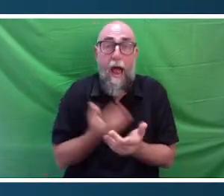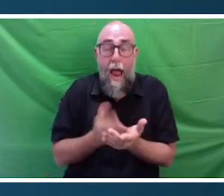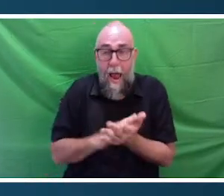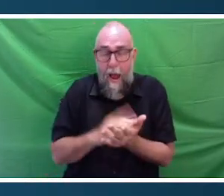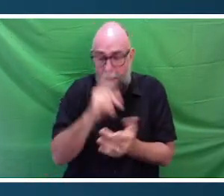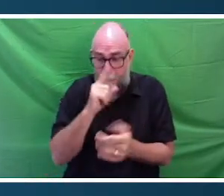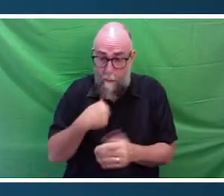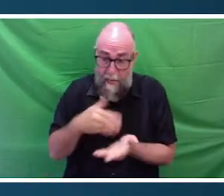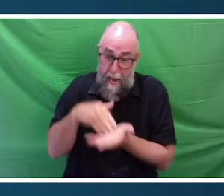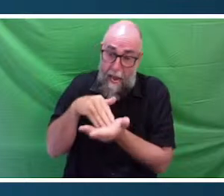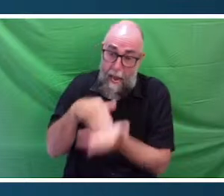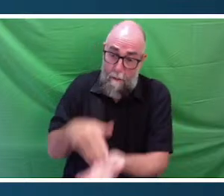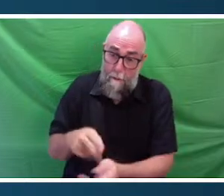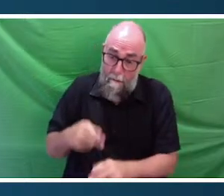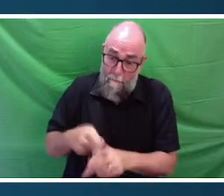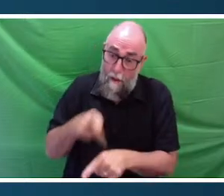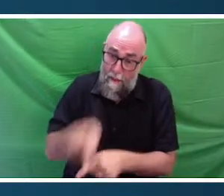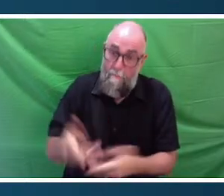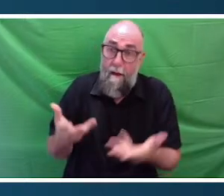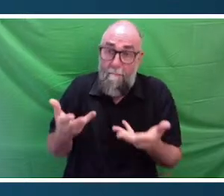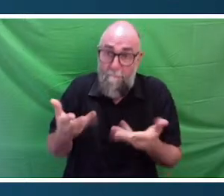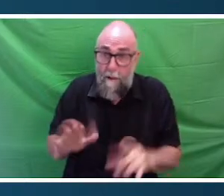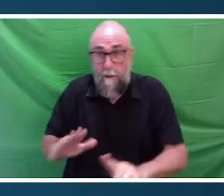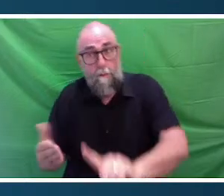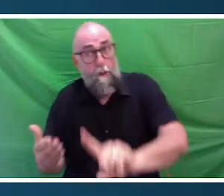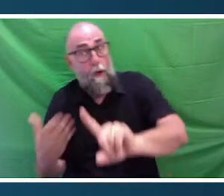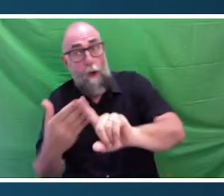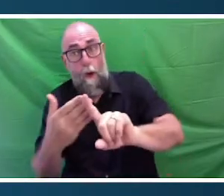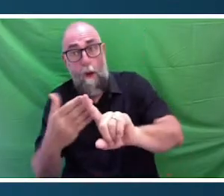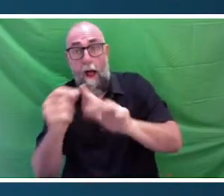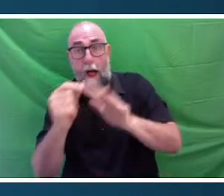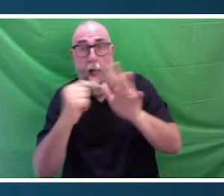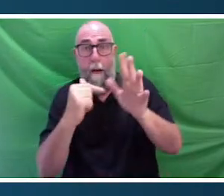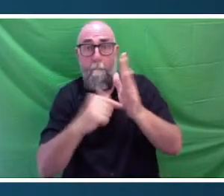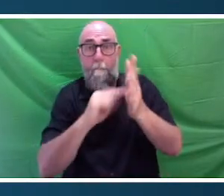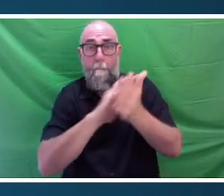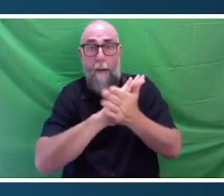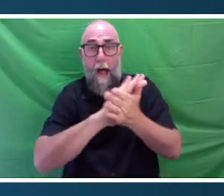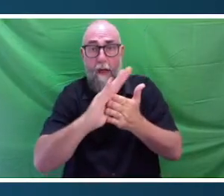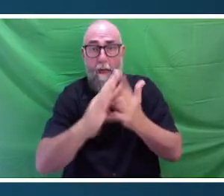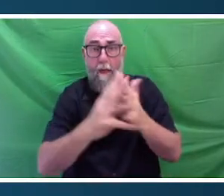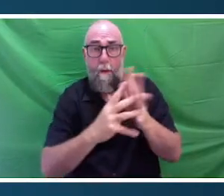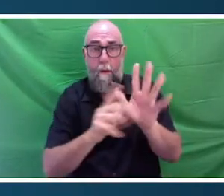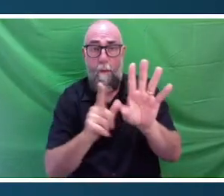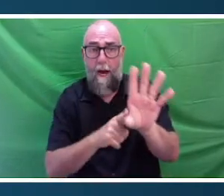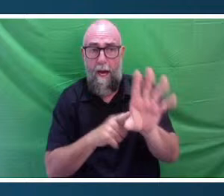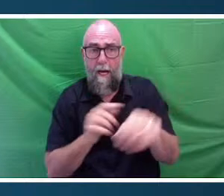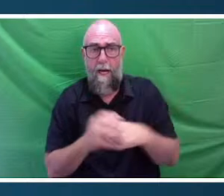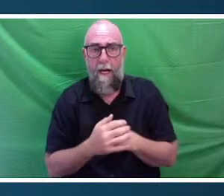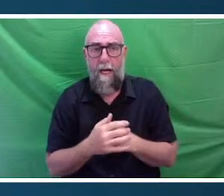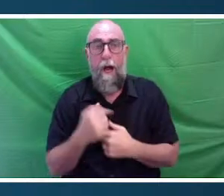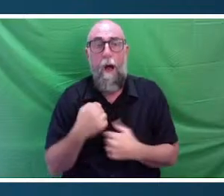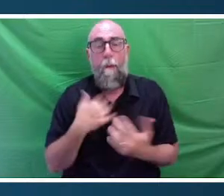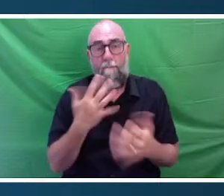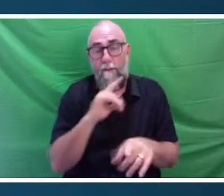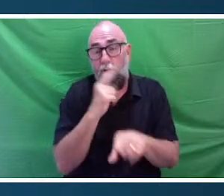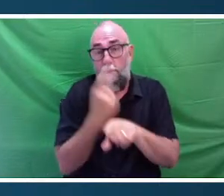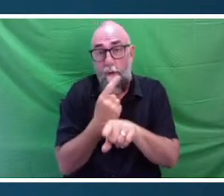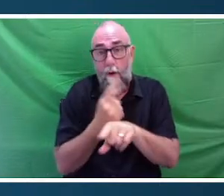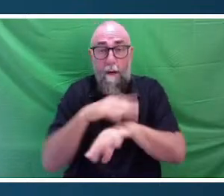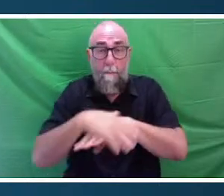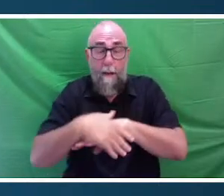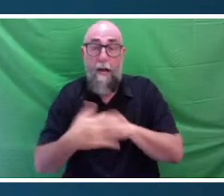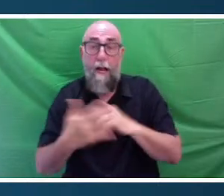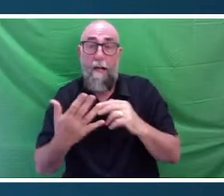your pathway. But I am not naive, and of course, when we talk about the development and the aid agenda, it's